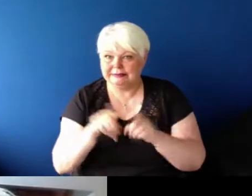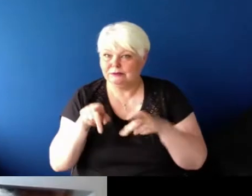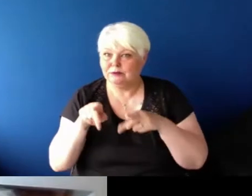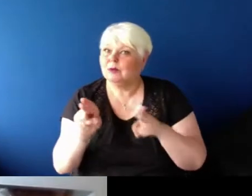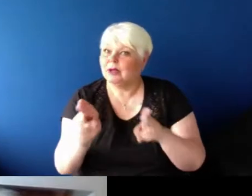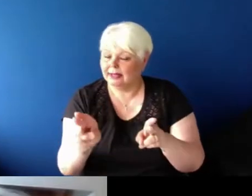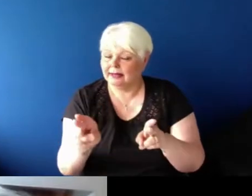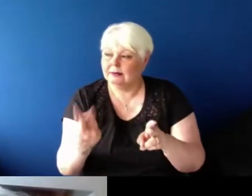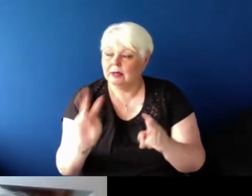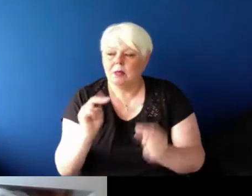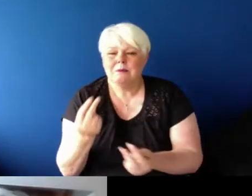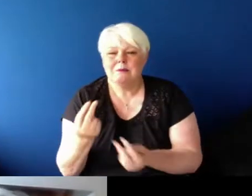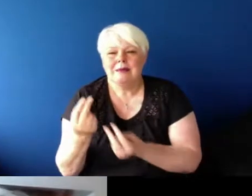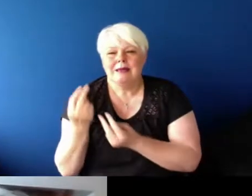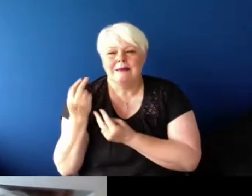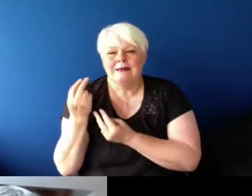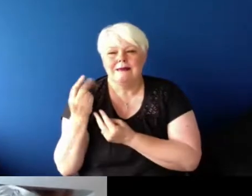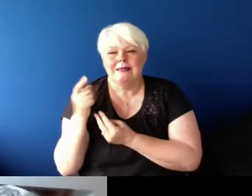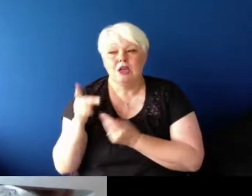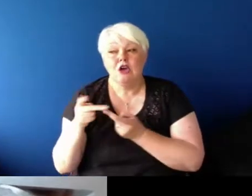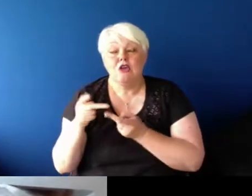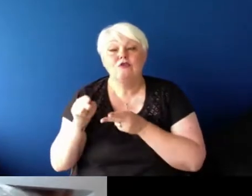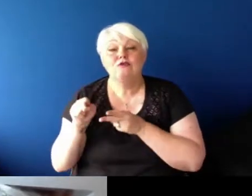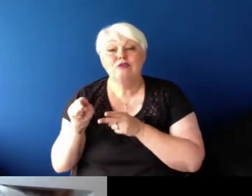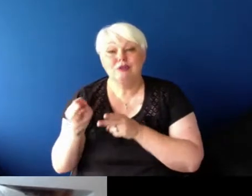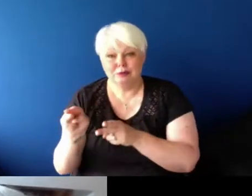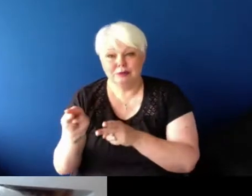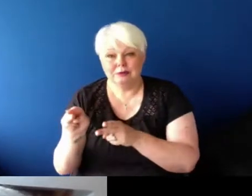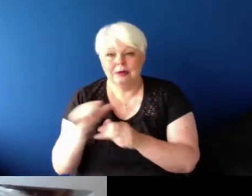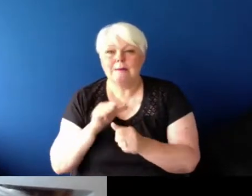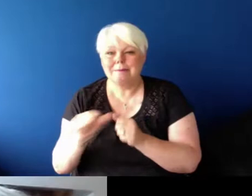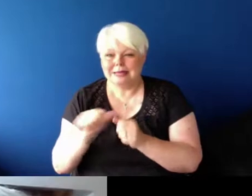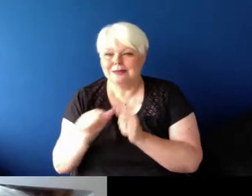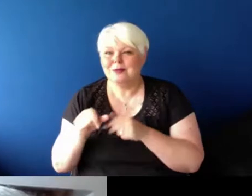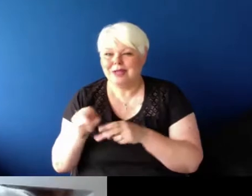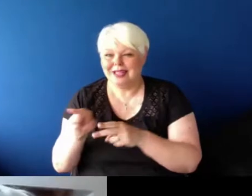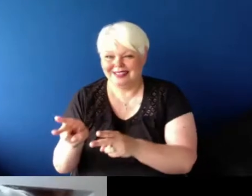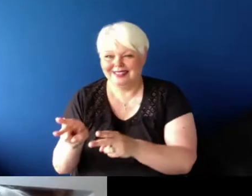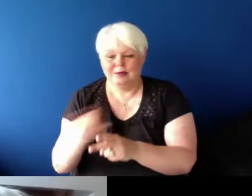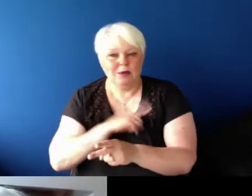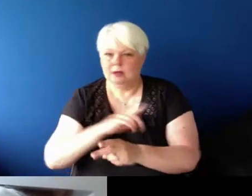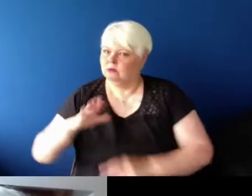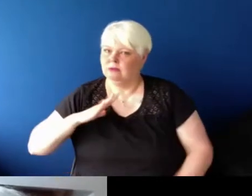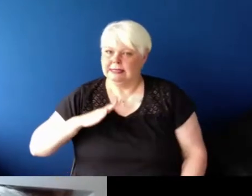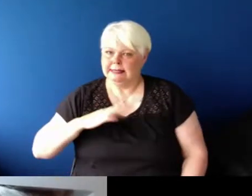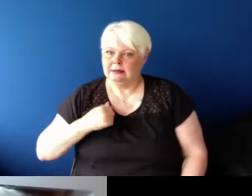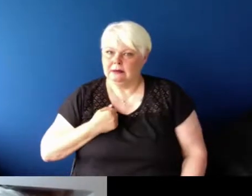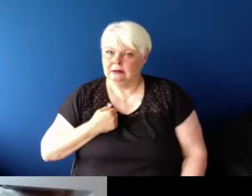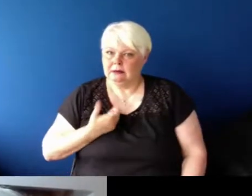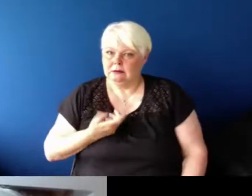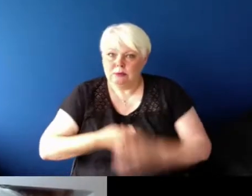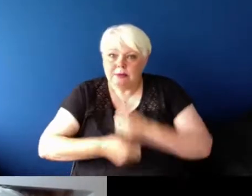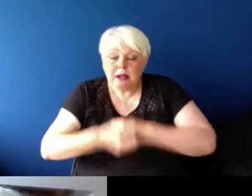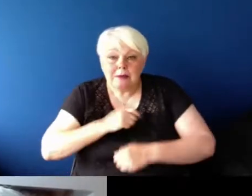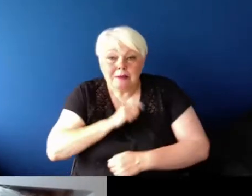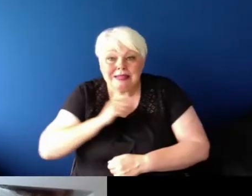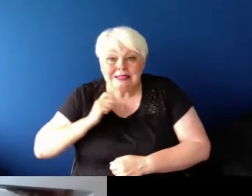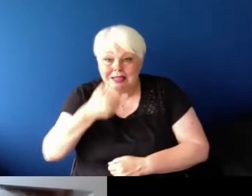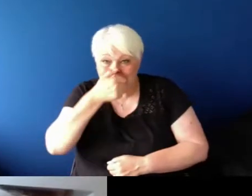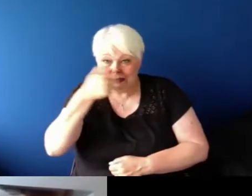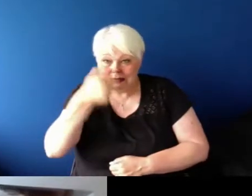looking back, I can see that other route actually was a much better route for me, because I wasn't ready to be a minister at 16. You